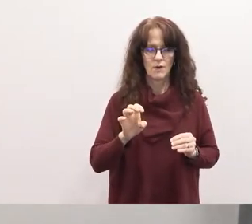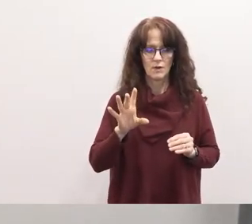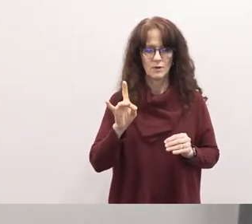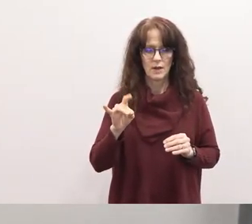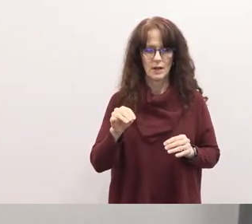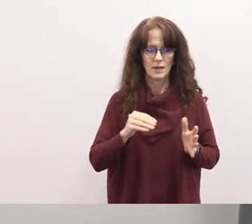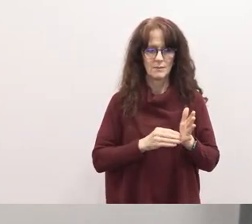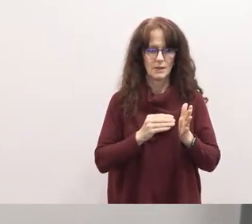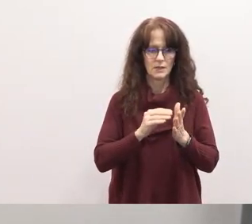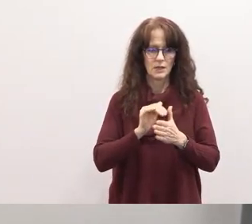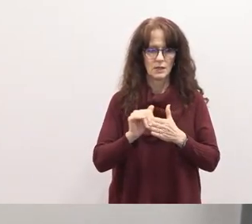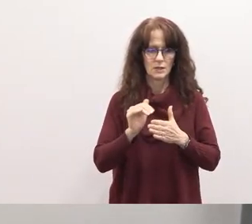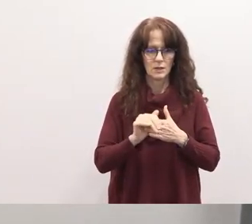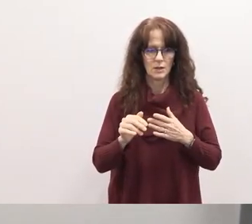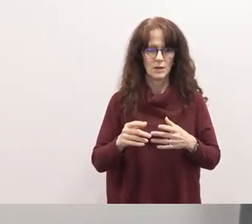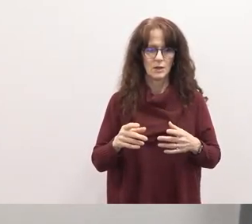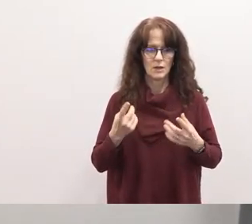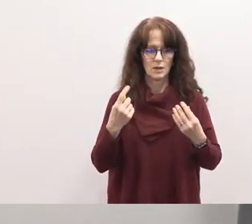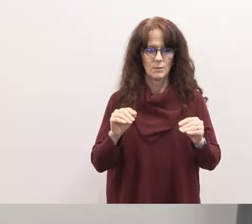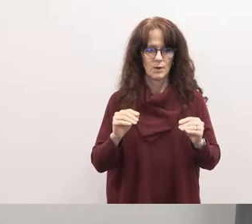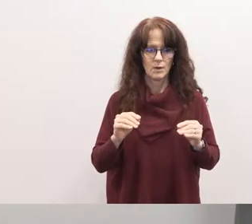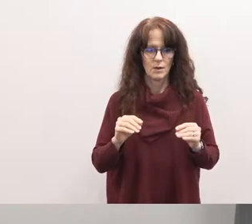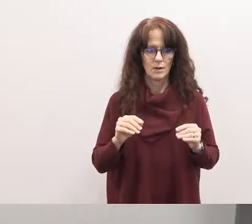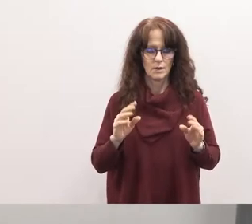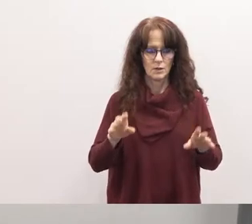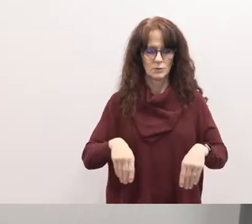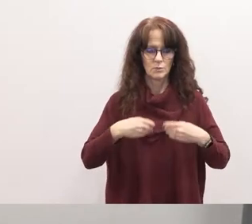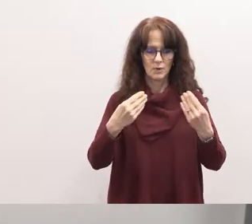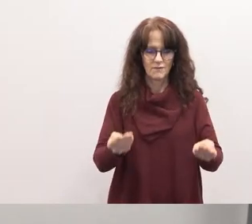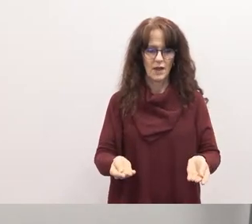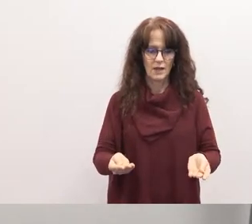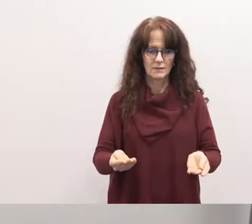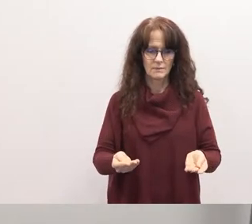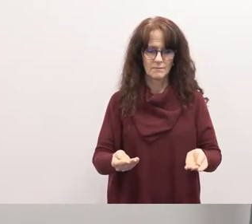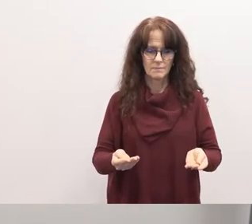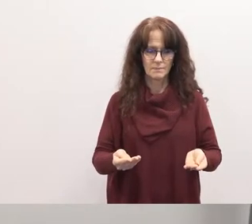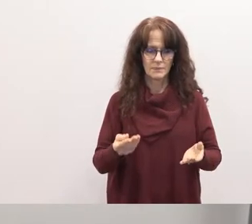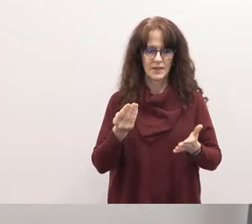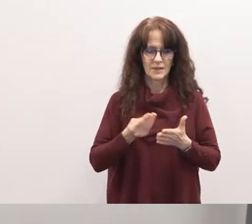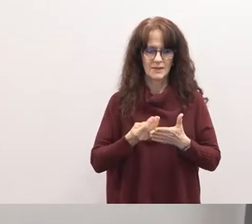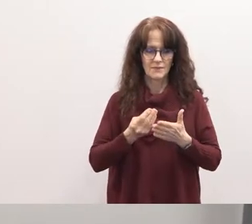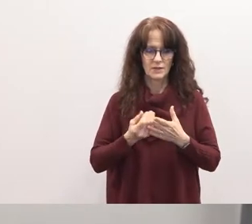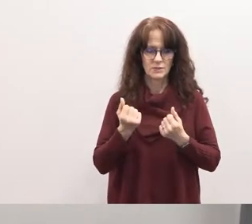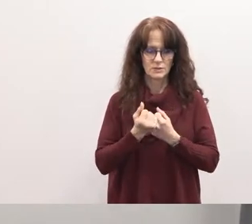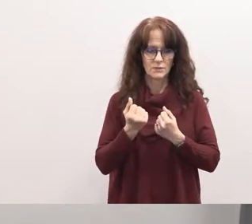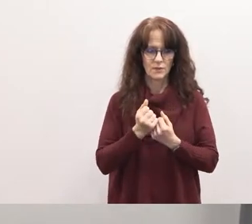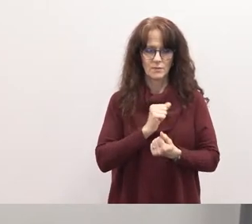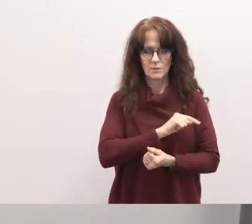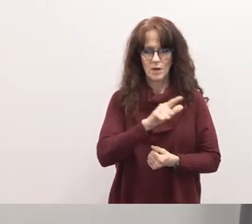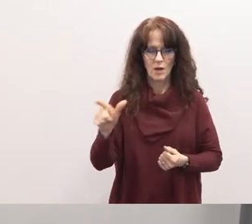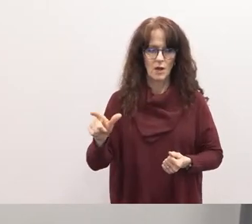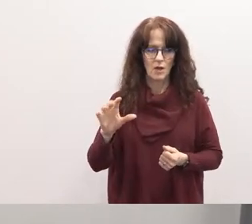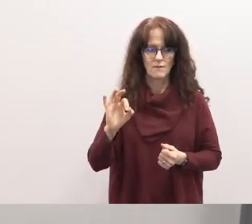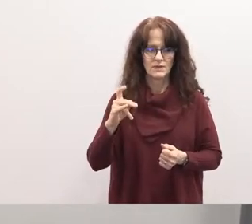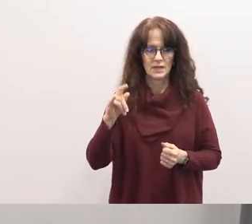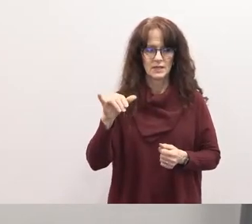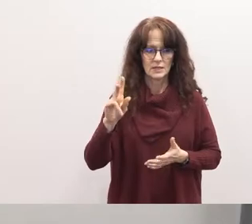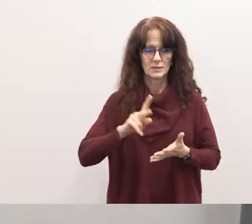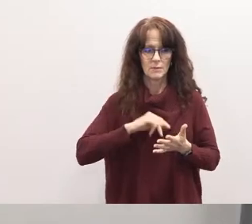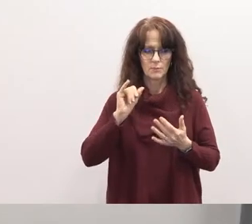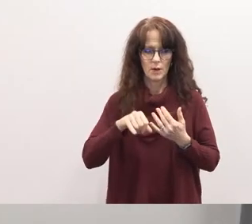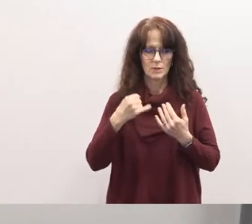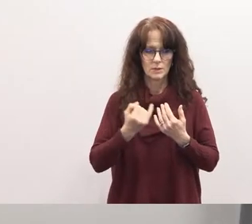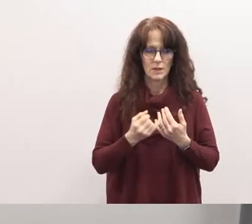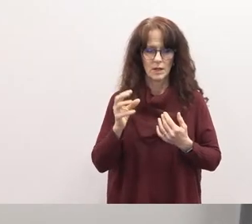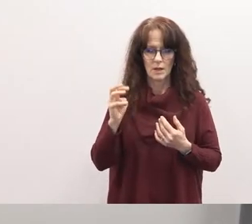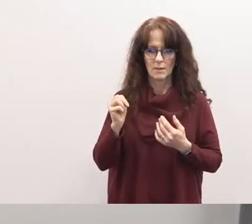million that will go to market for. And this is to provide the funding and support for all of the facilities projects that